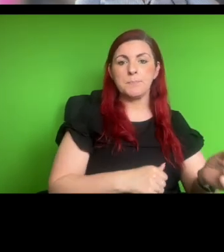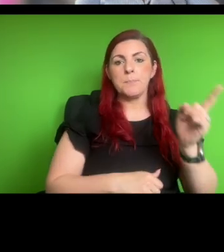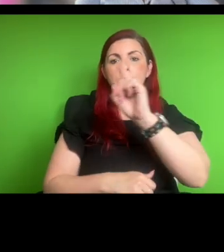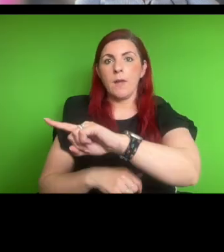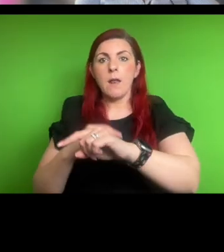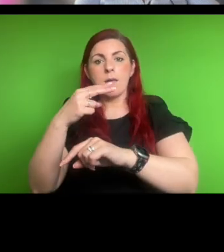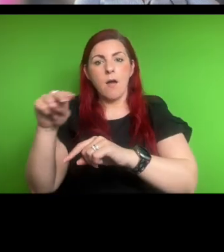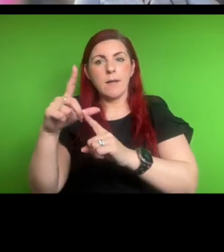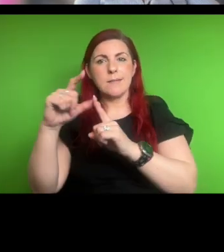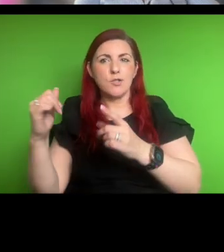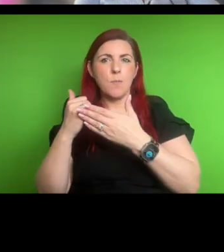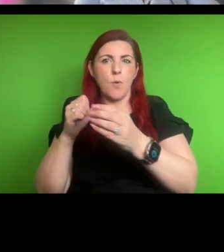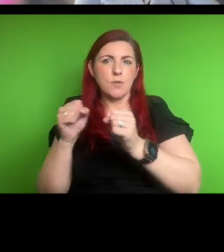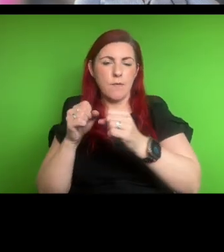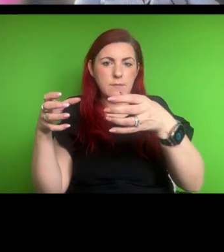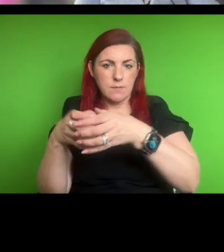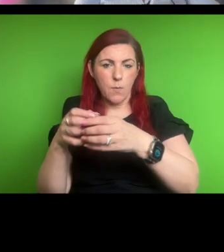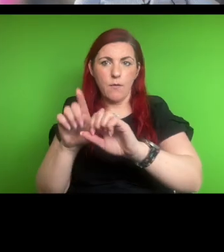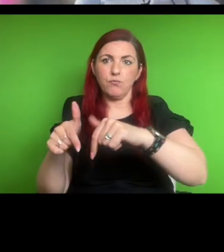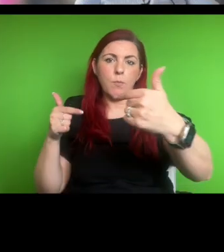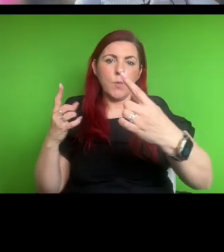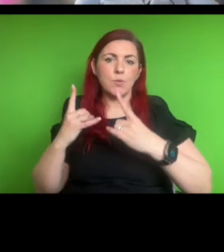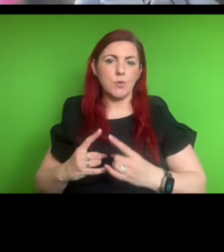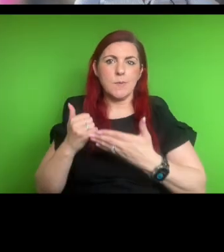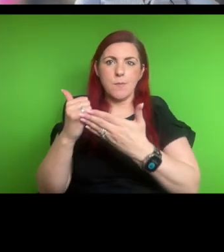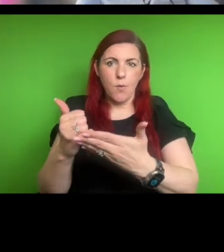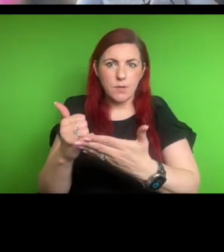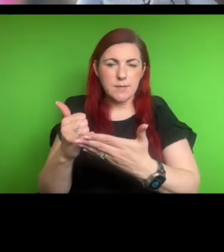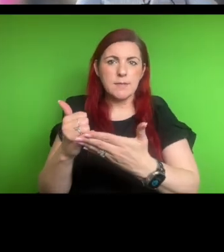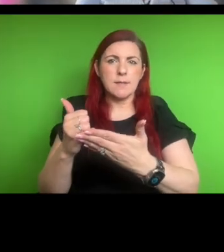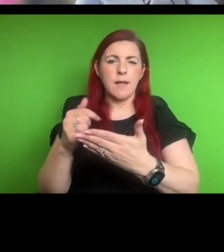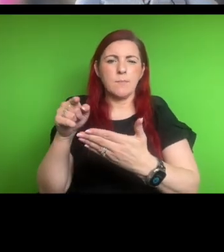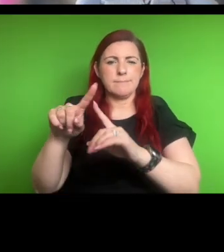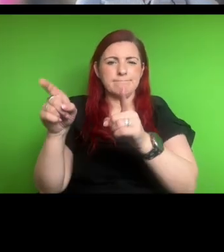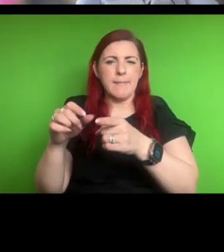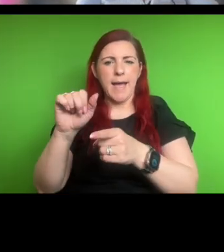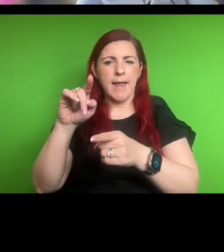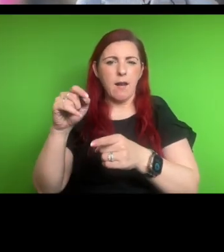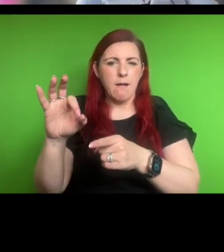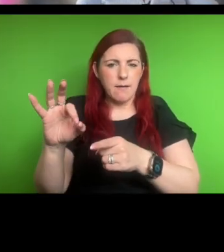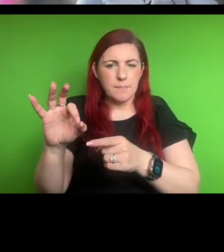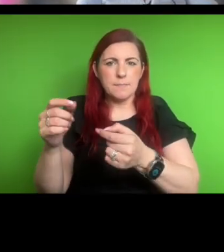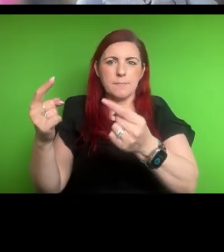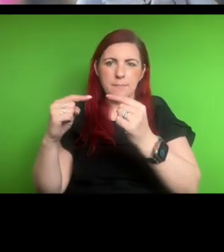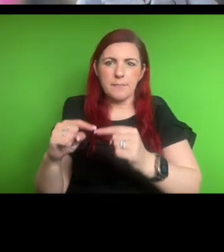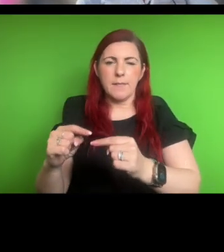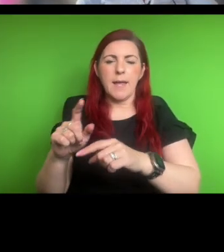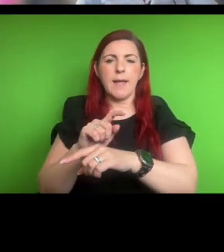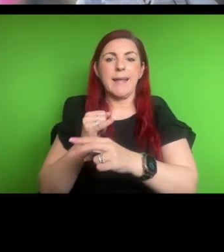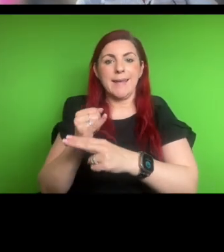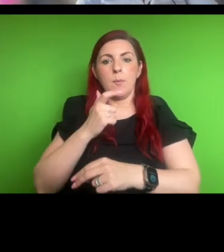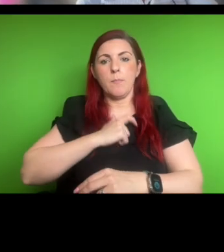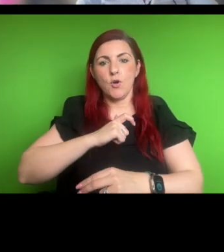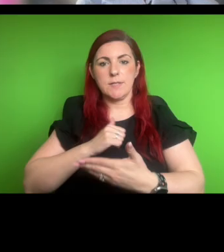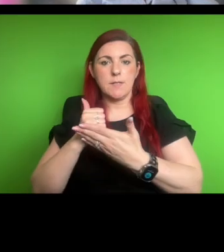support, and we categorize that as analog, and in-person support. Next